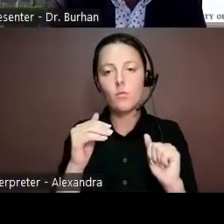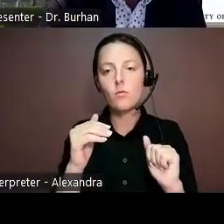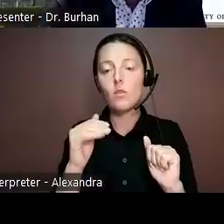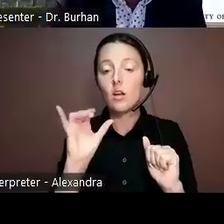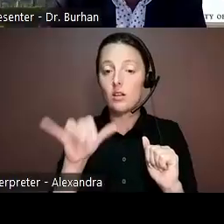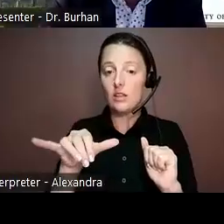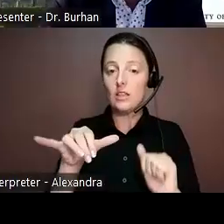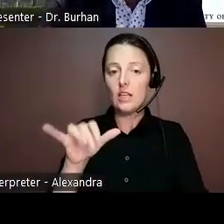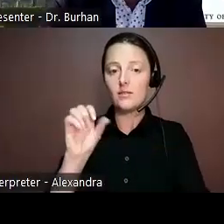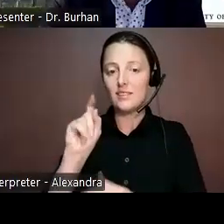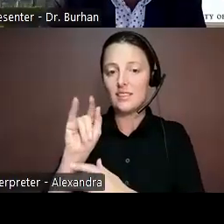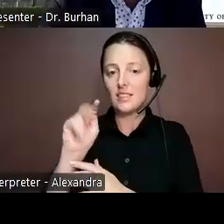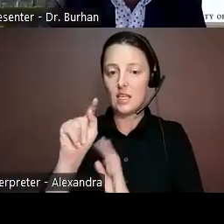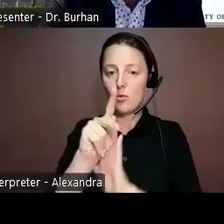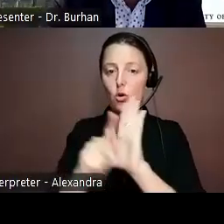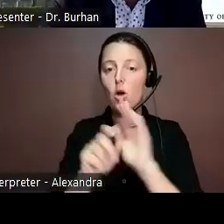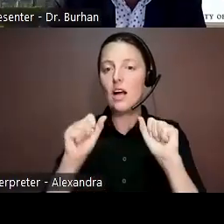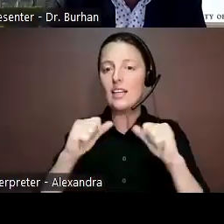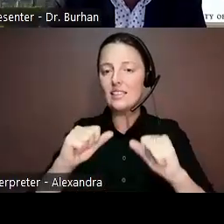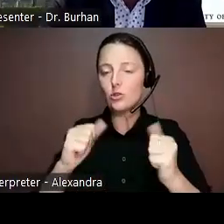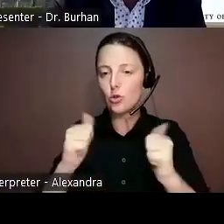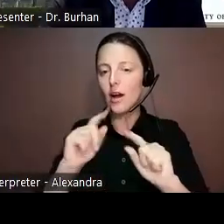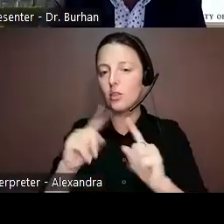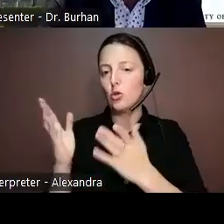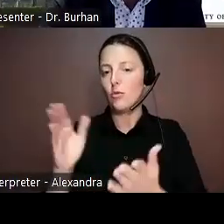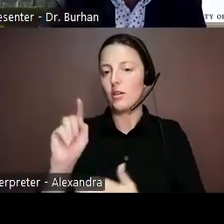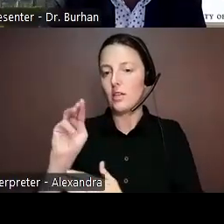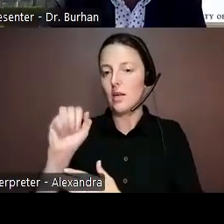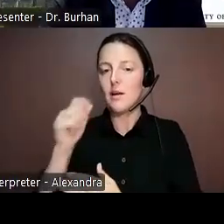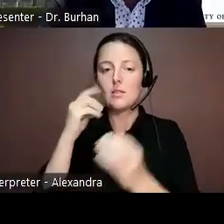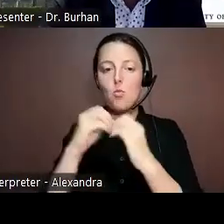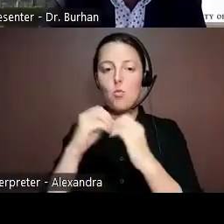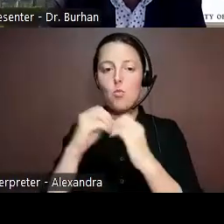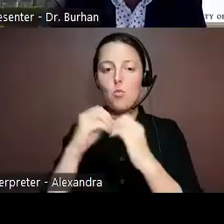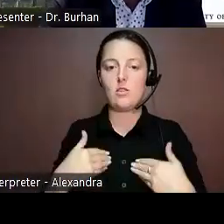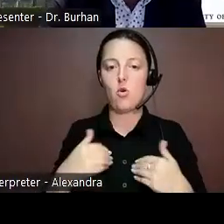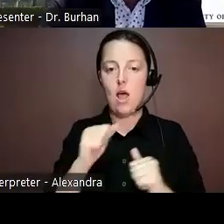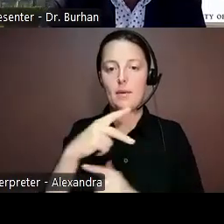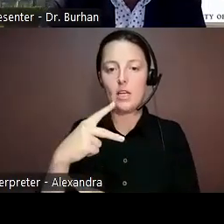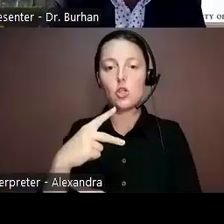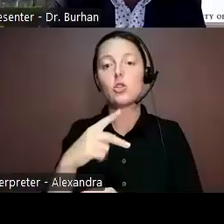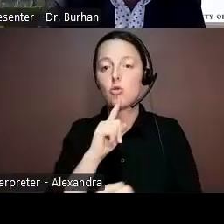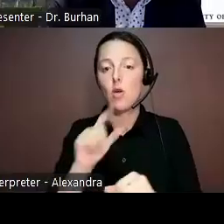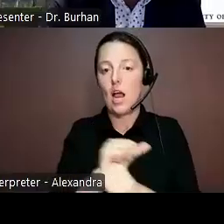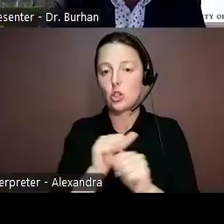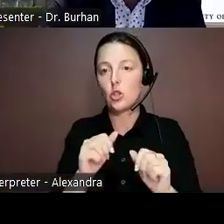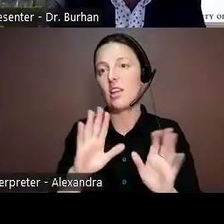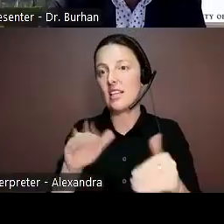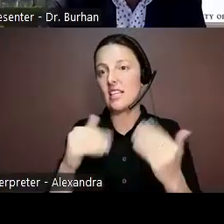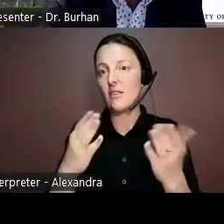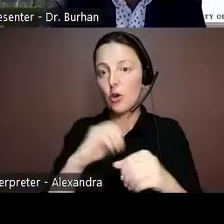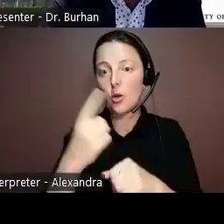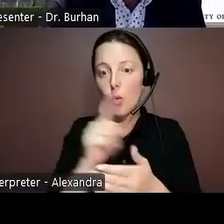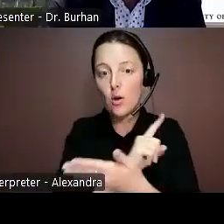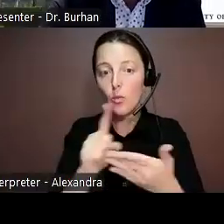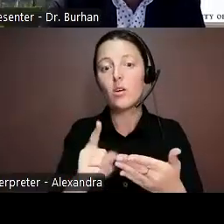feasible application. So you actually deliver in 1 week what you would deliver over 6 weeks, right? So if you want to do 30